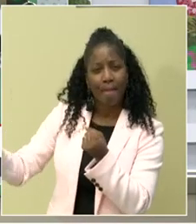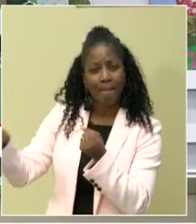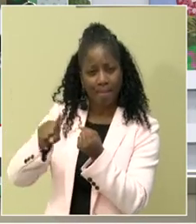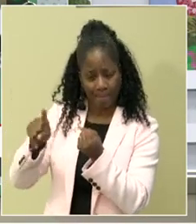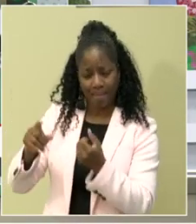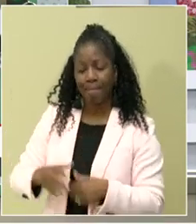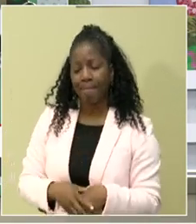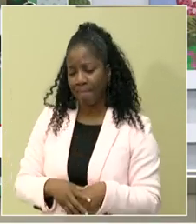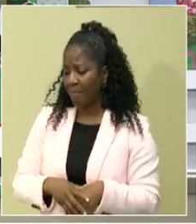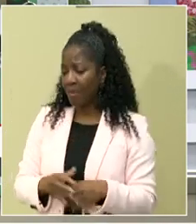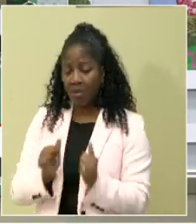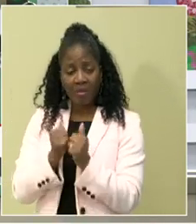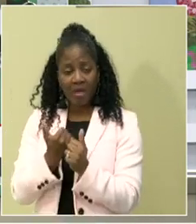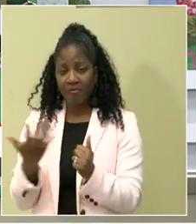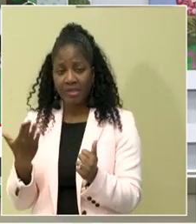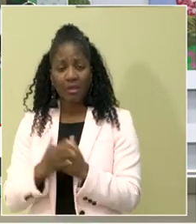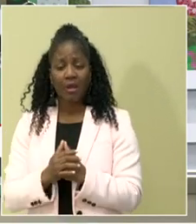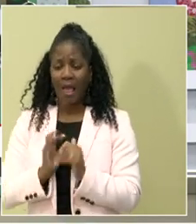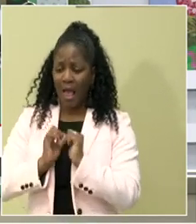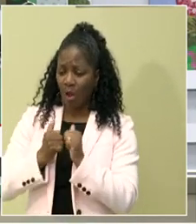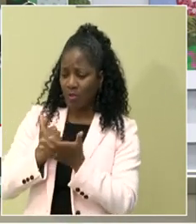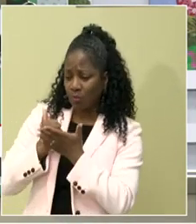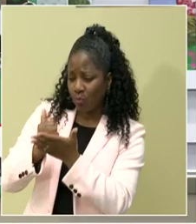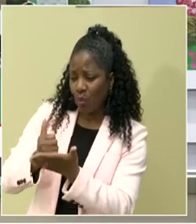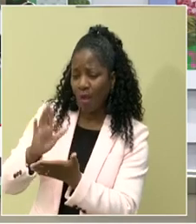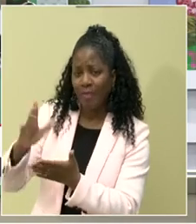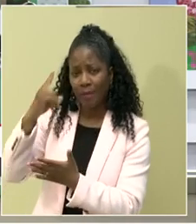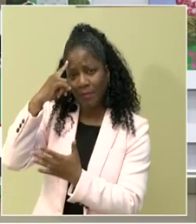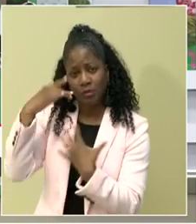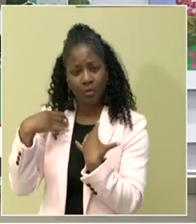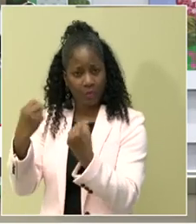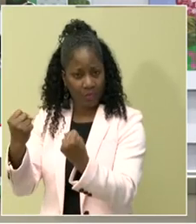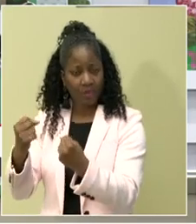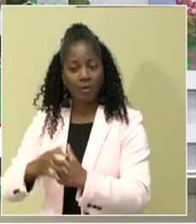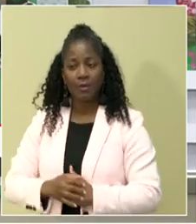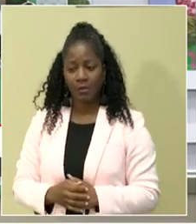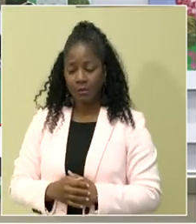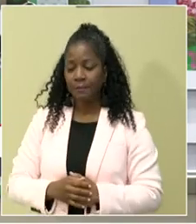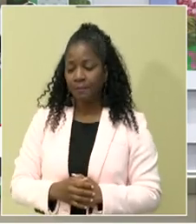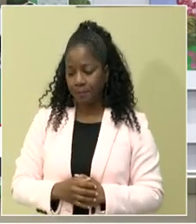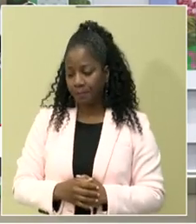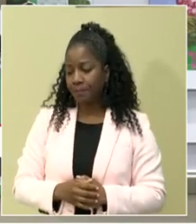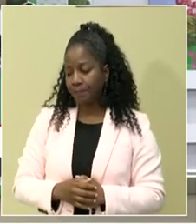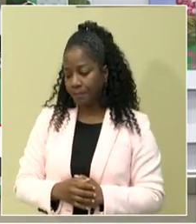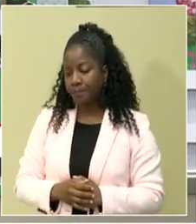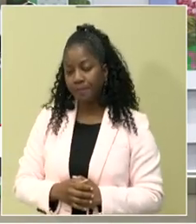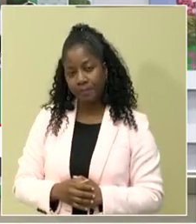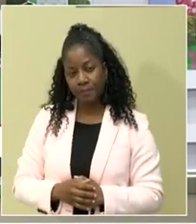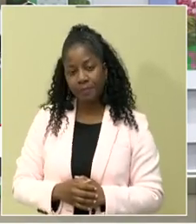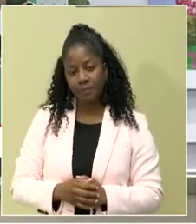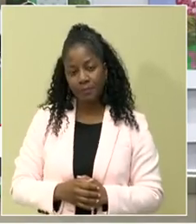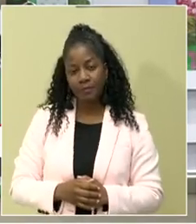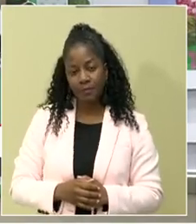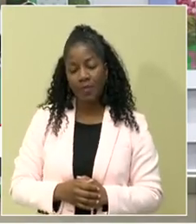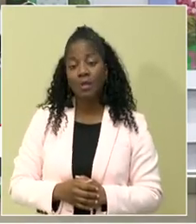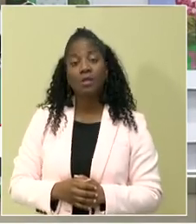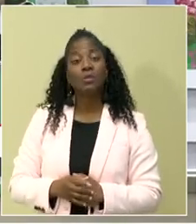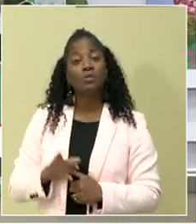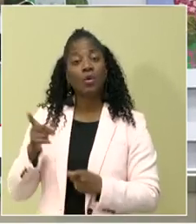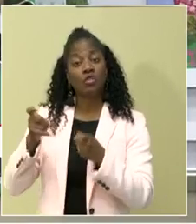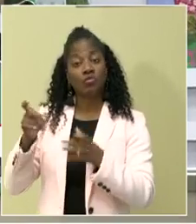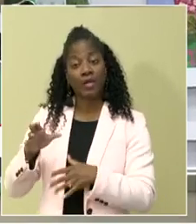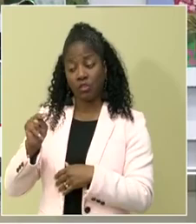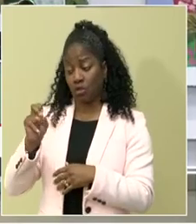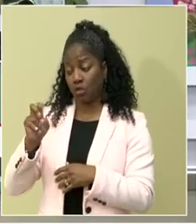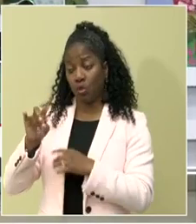in everything, but how we support their mental wellness as well. And so, Director Newland, do you